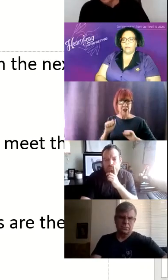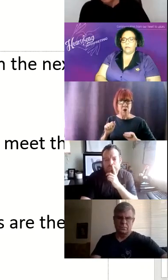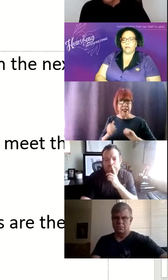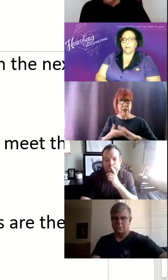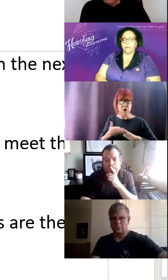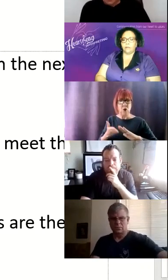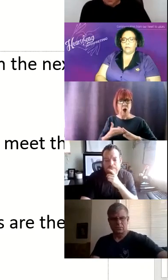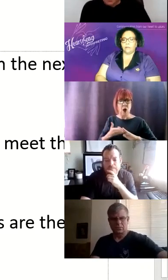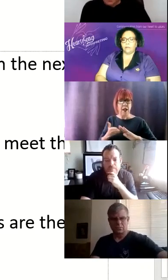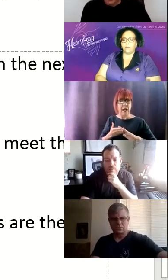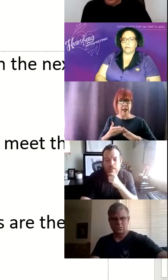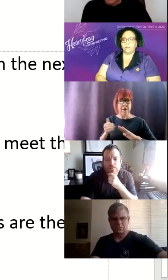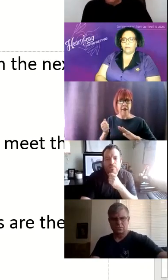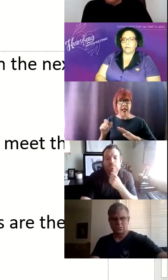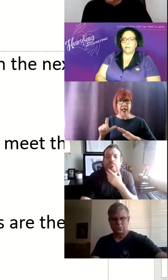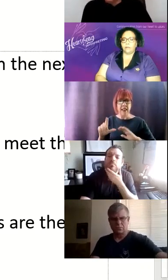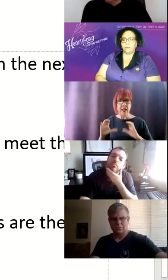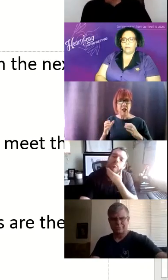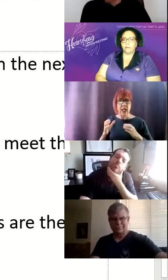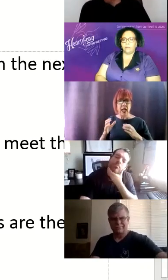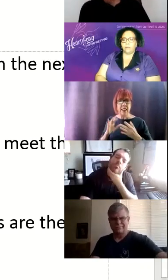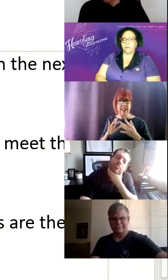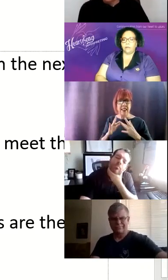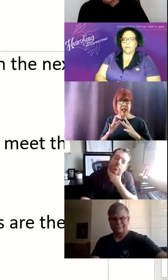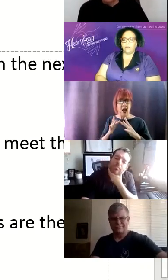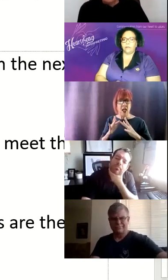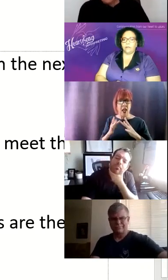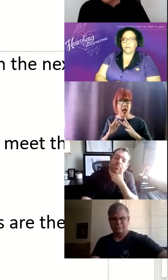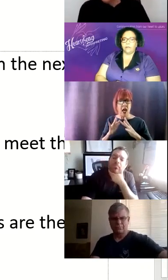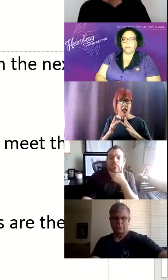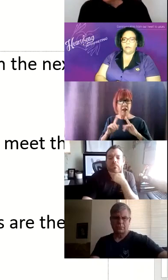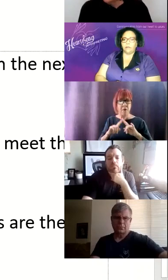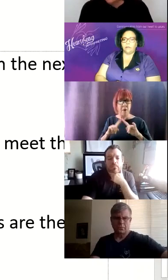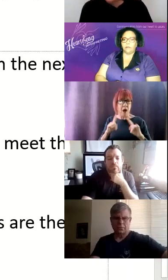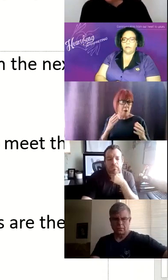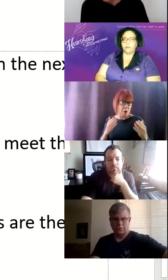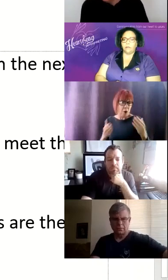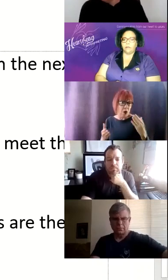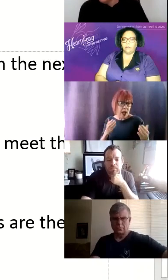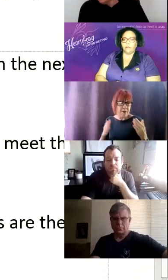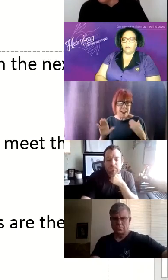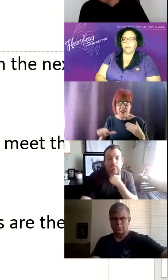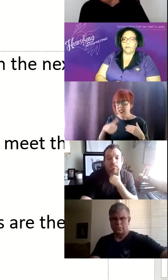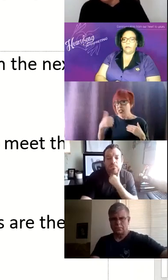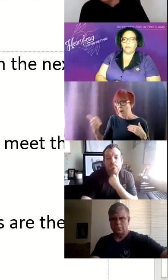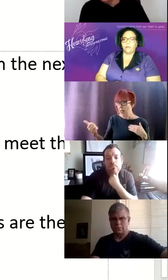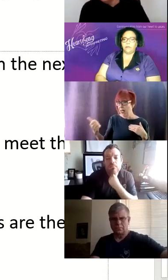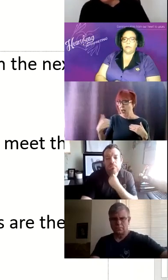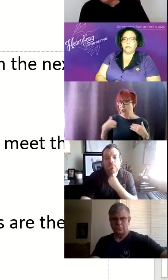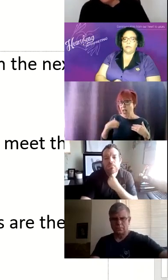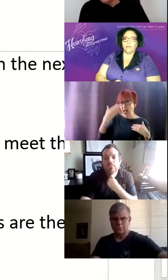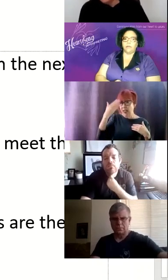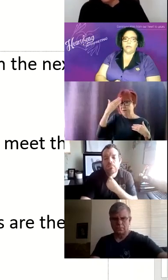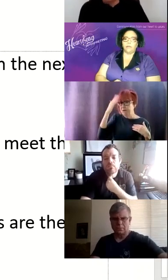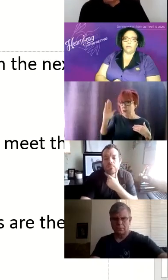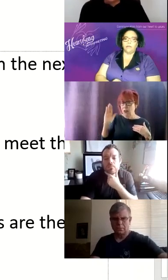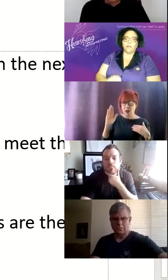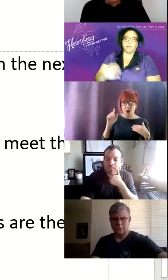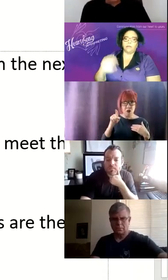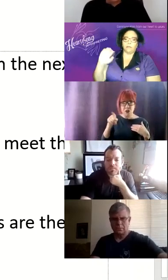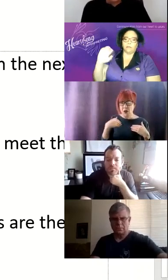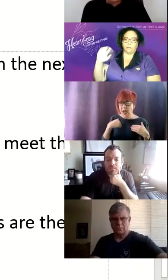classes online, but perhaps there's something else that I'm not aware of, or do you guys have